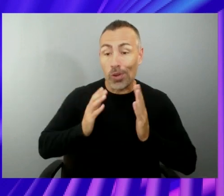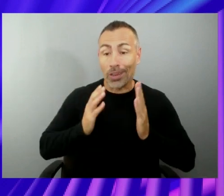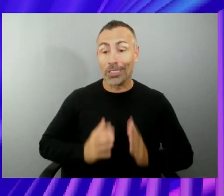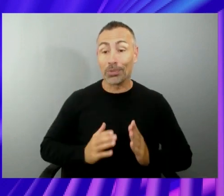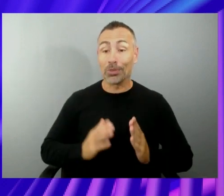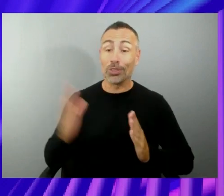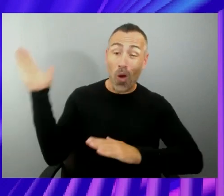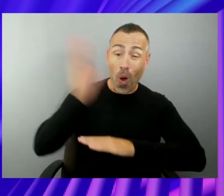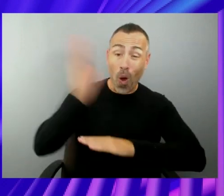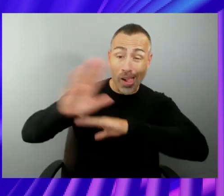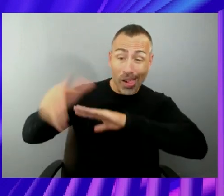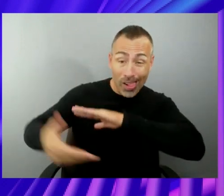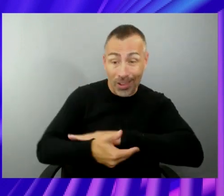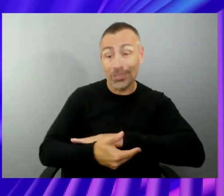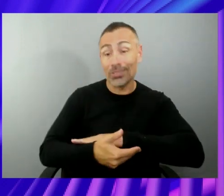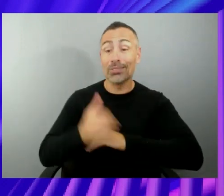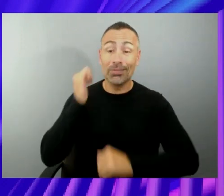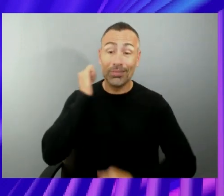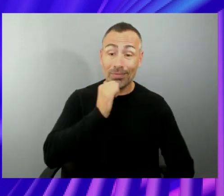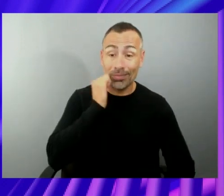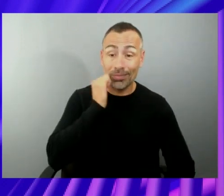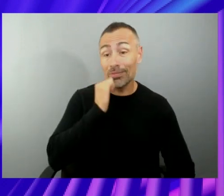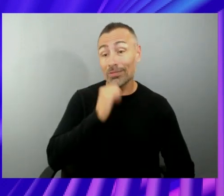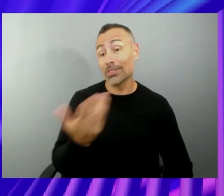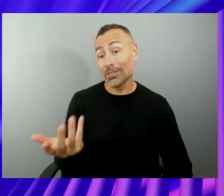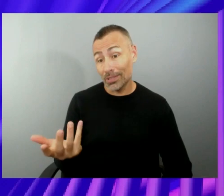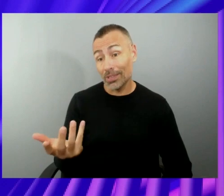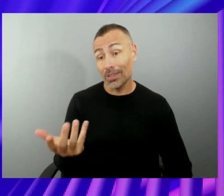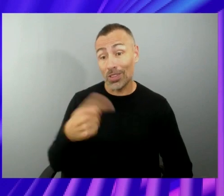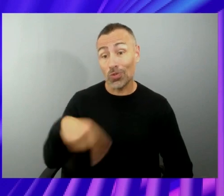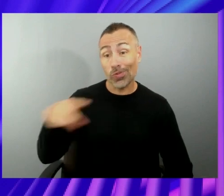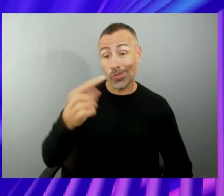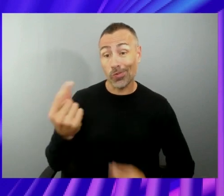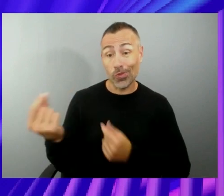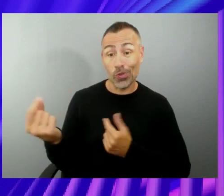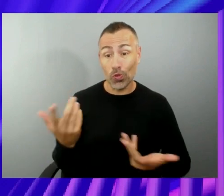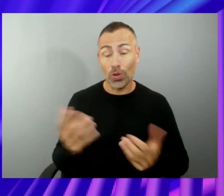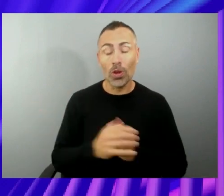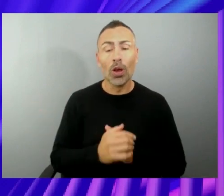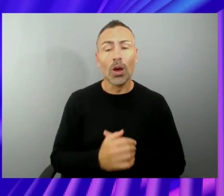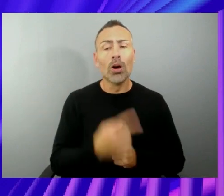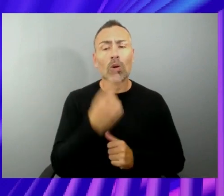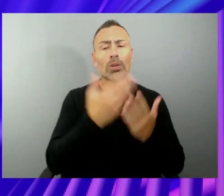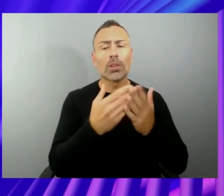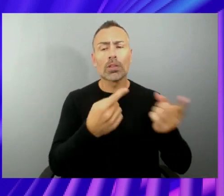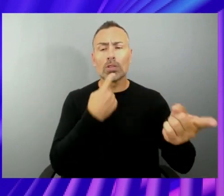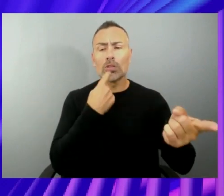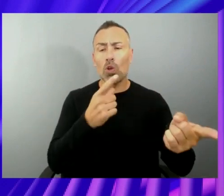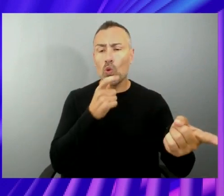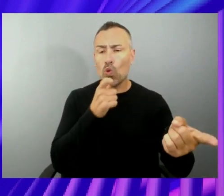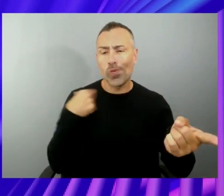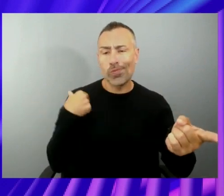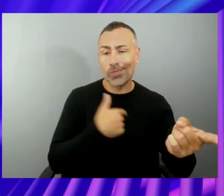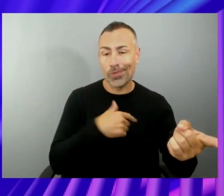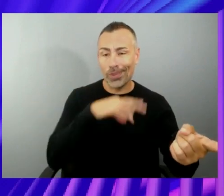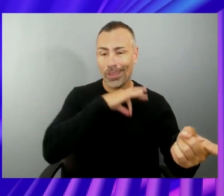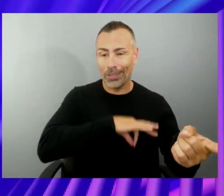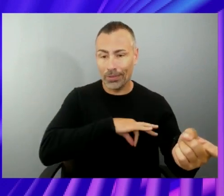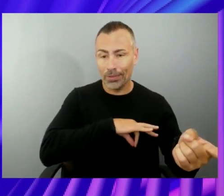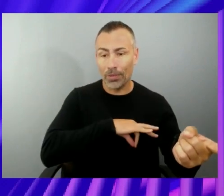That's all this team does. I want to just kind of drill down on something you said. Who do we help? We help everyone,